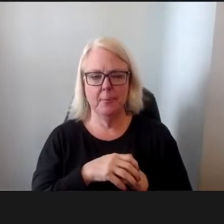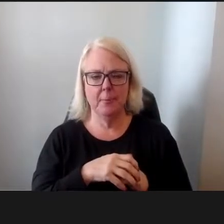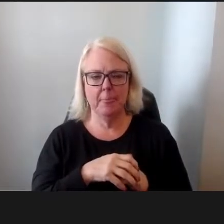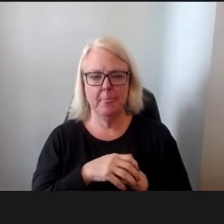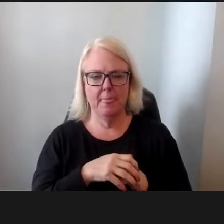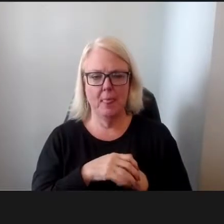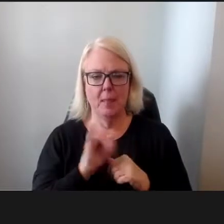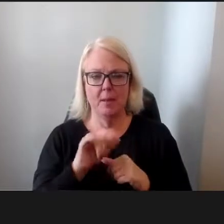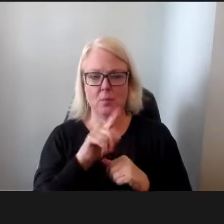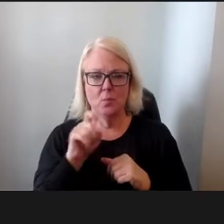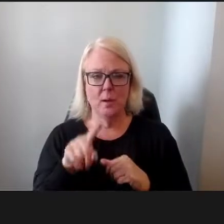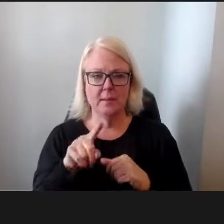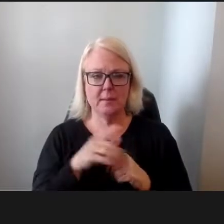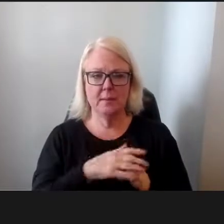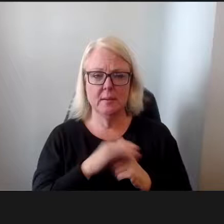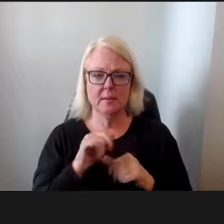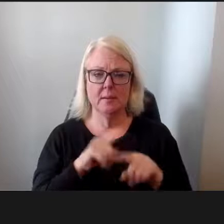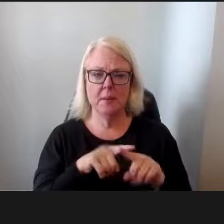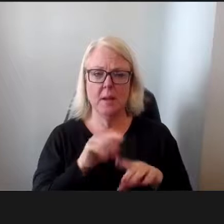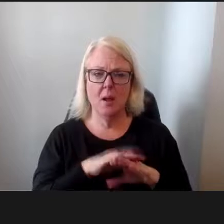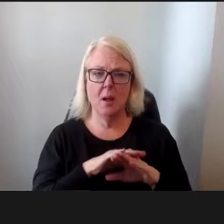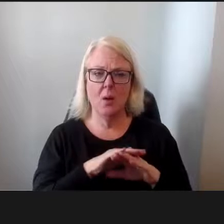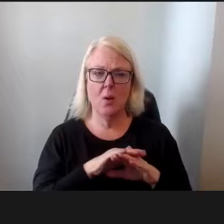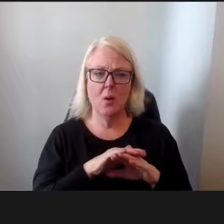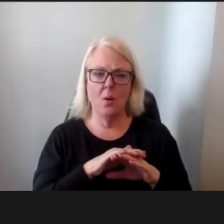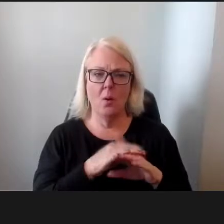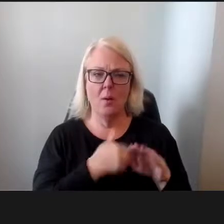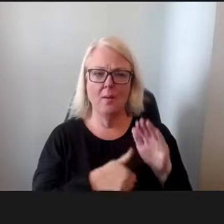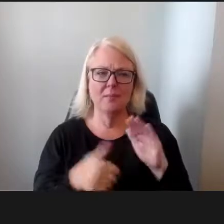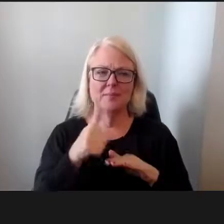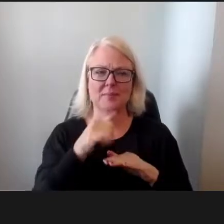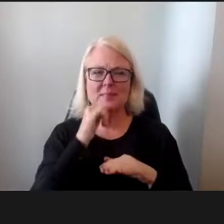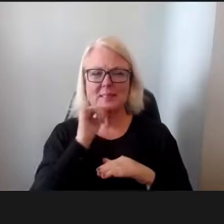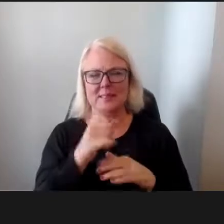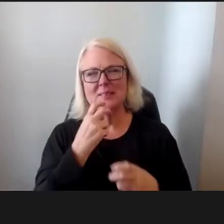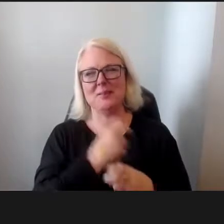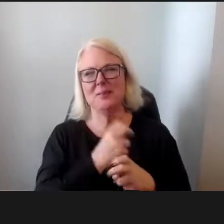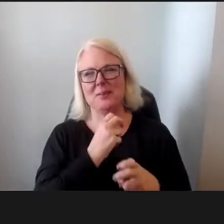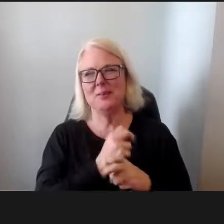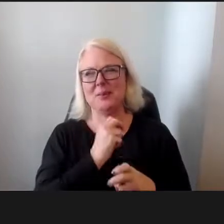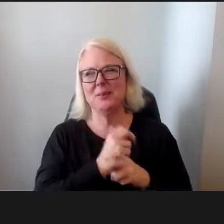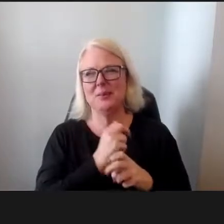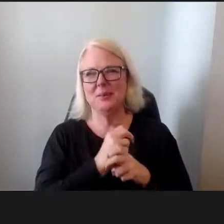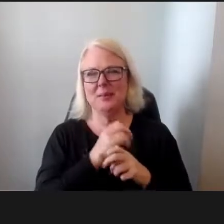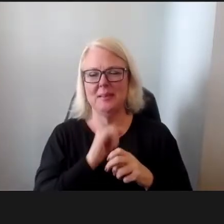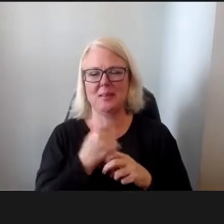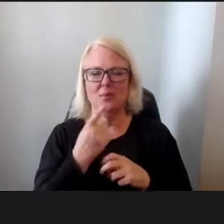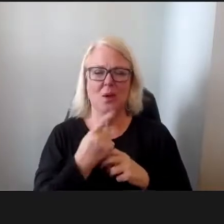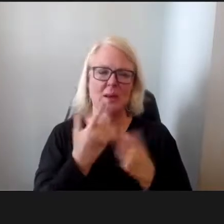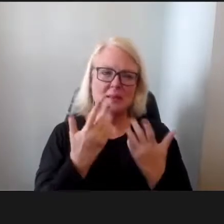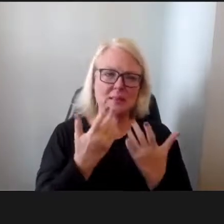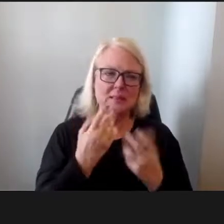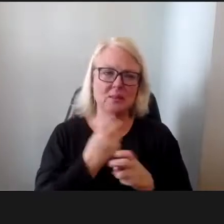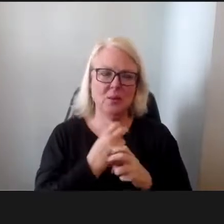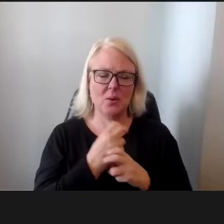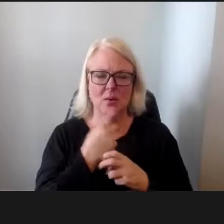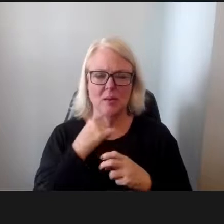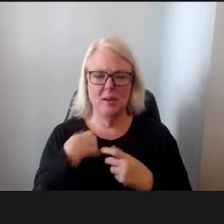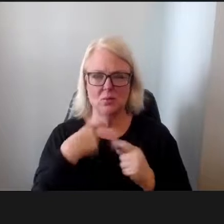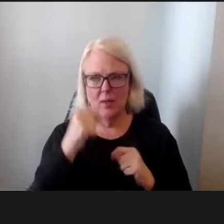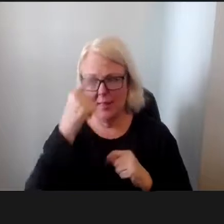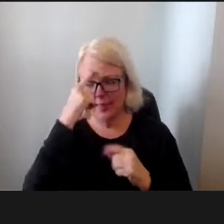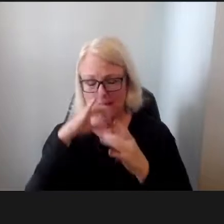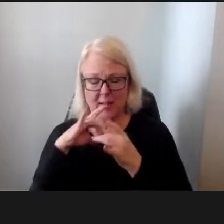The question of depending on higher-ups is really hard. I think this is one of the big sticking points for me when I try to think about